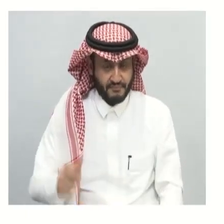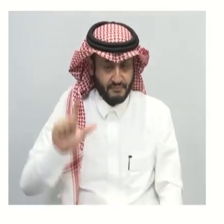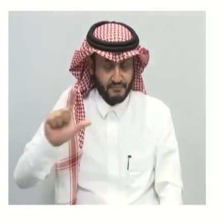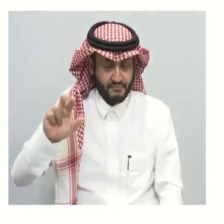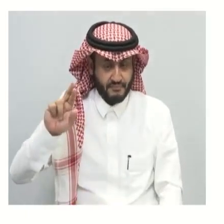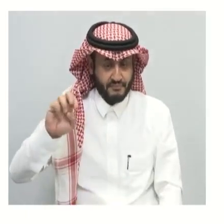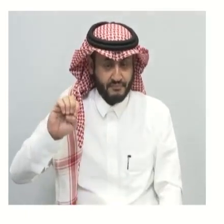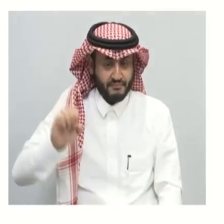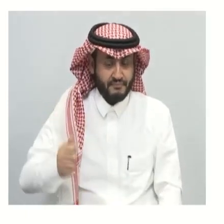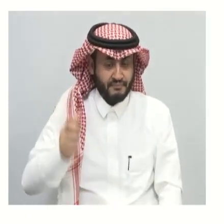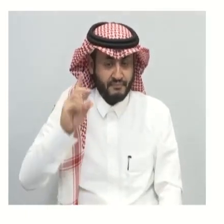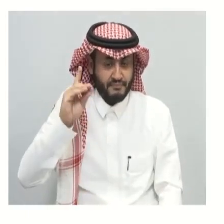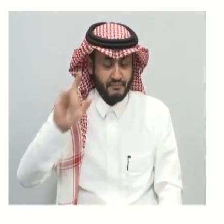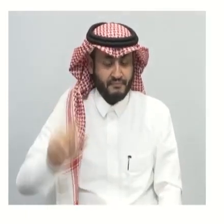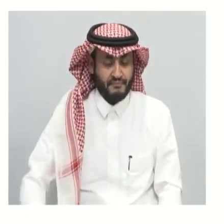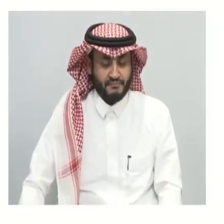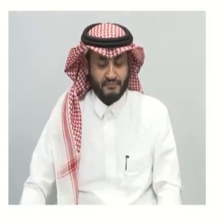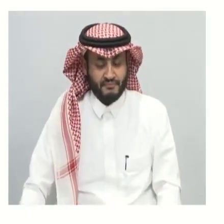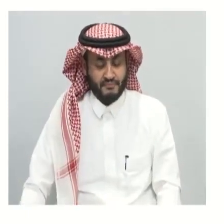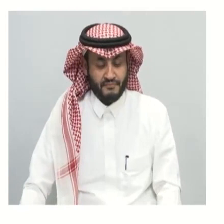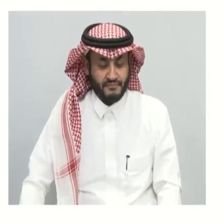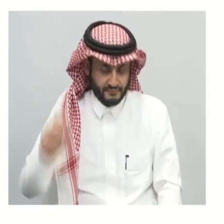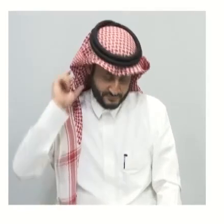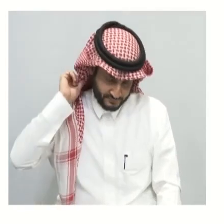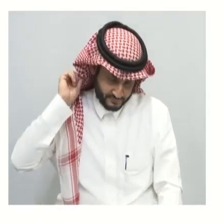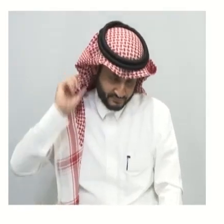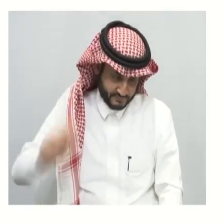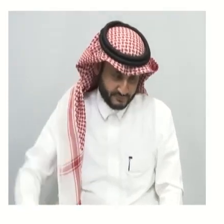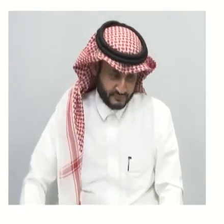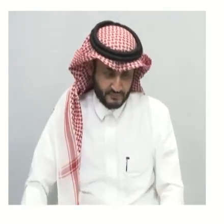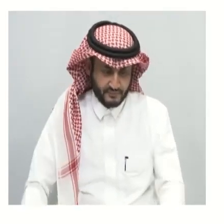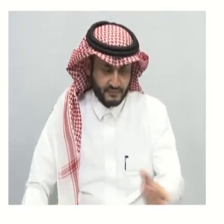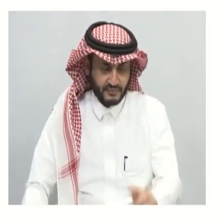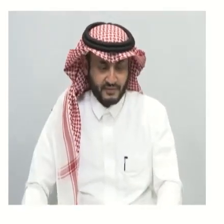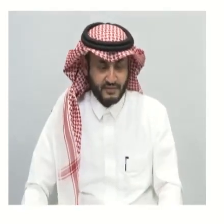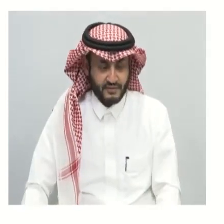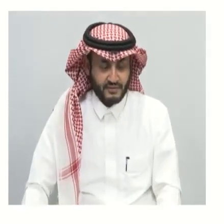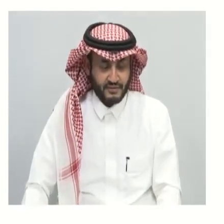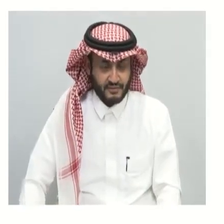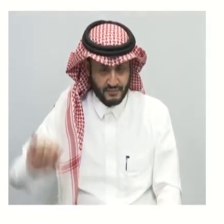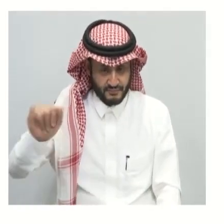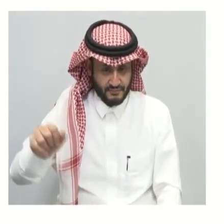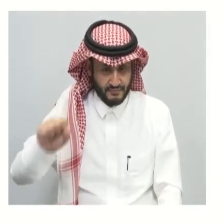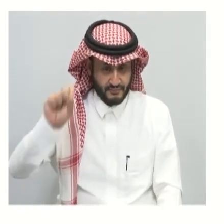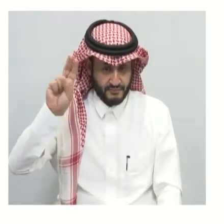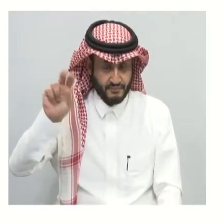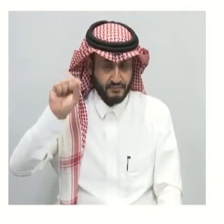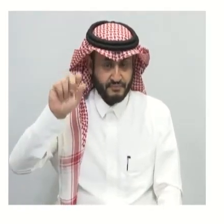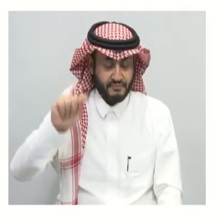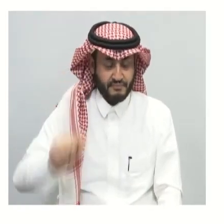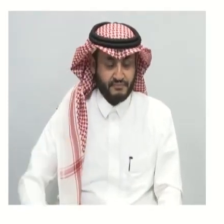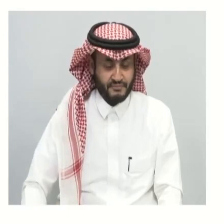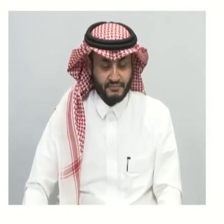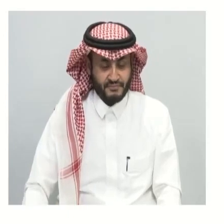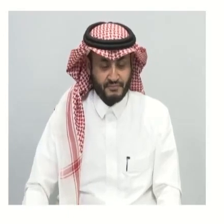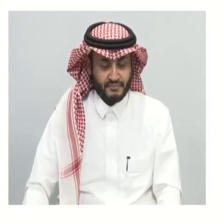long last. How long did he stay? At the beginning here, I will say, just 3 months. He was doing